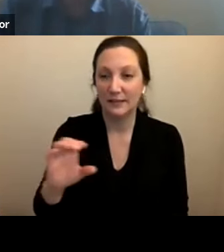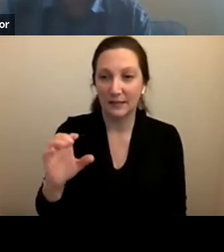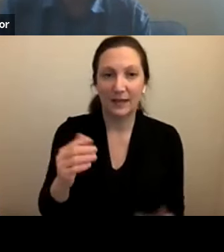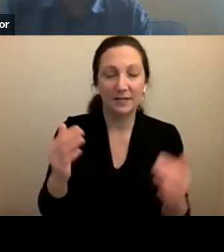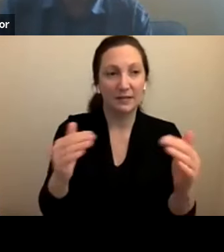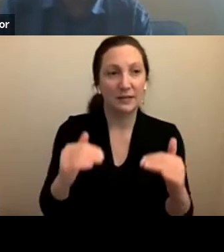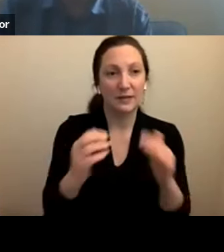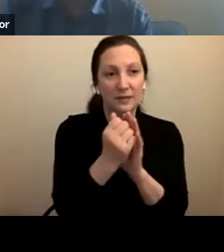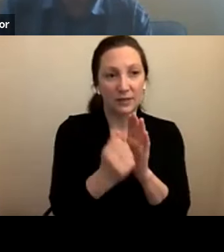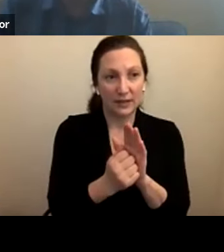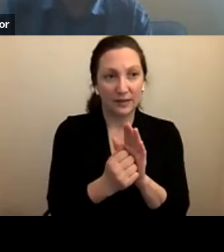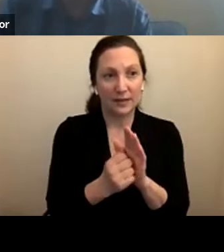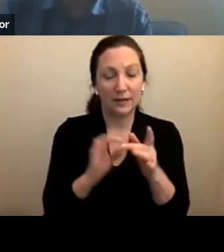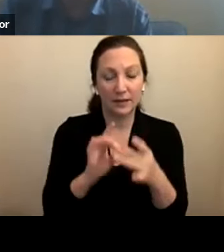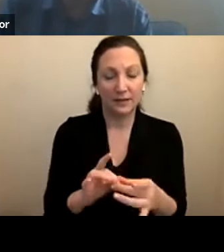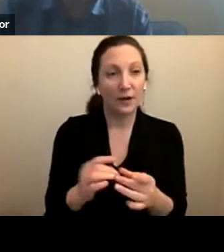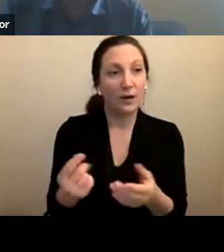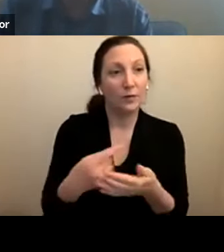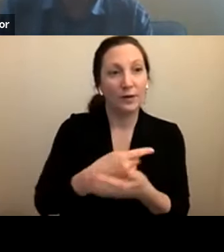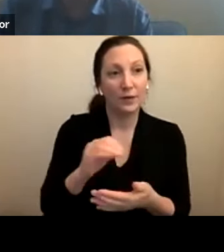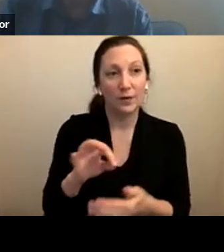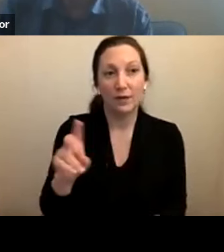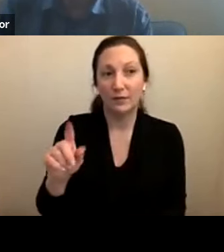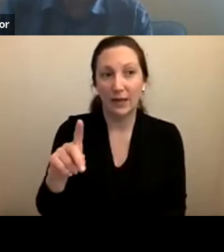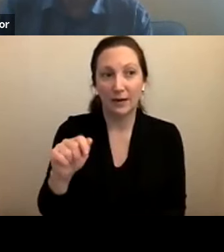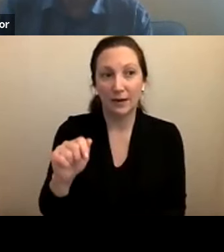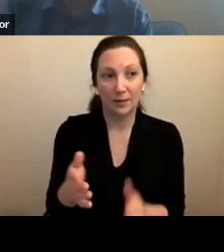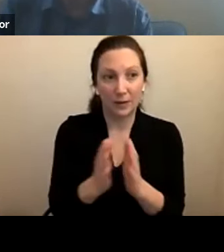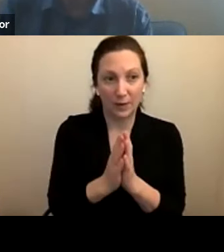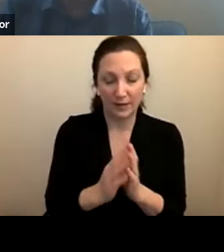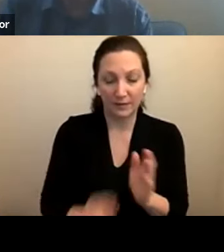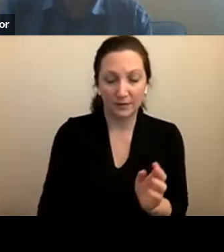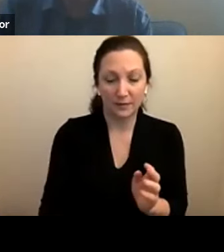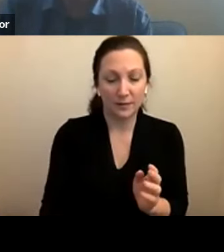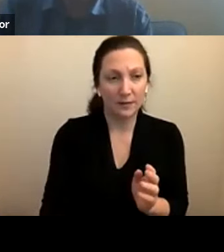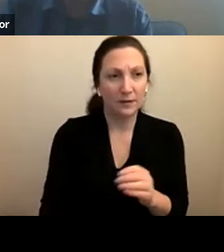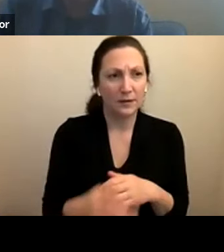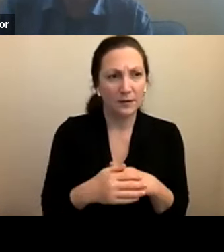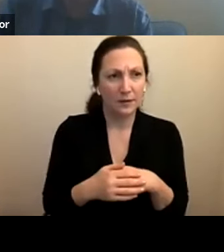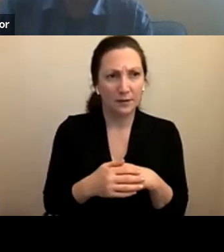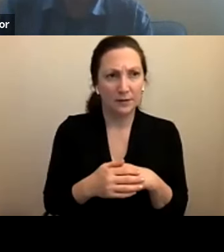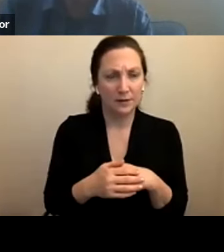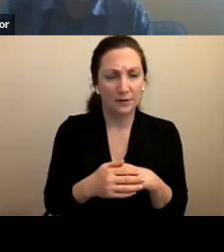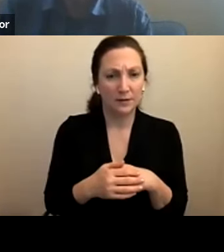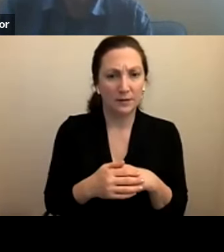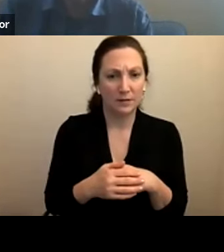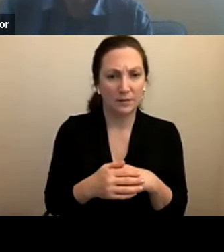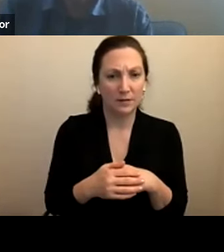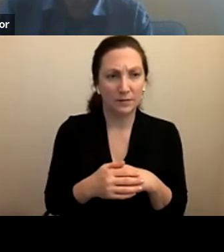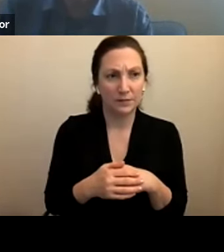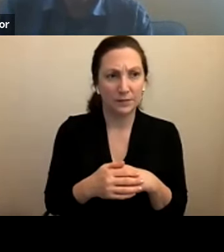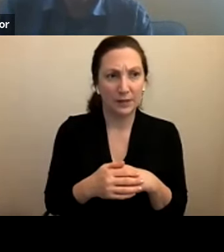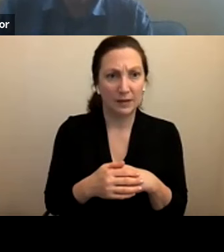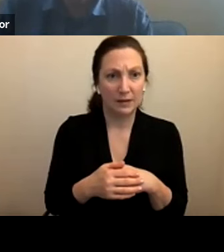talks about review of data requested. I don't remember whether what the status is of